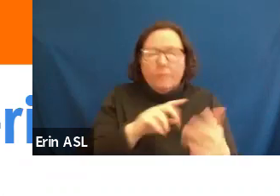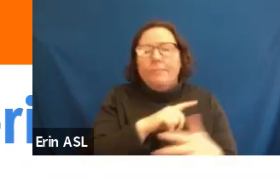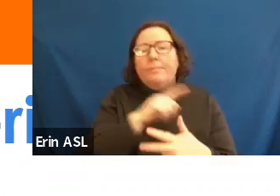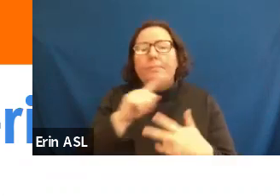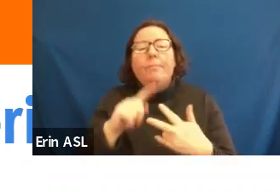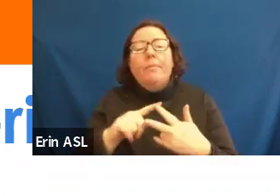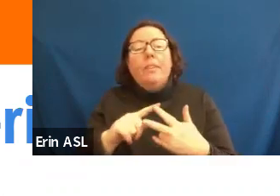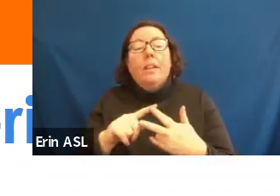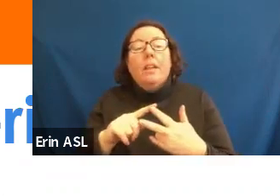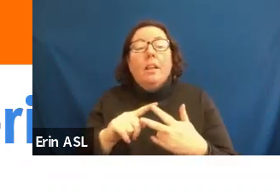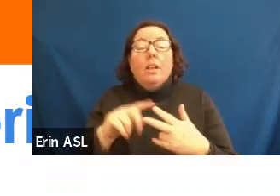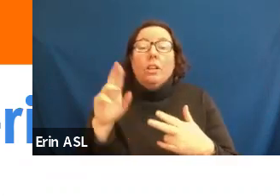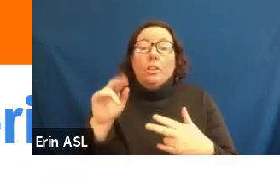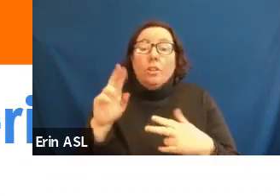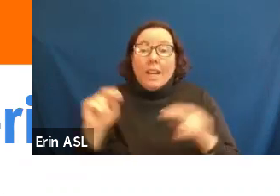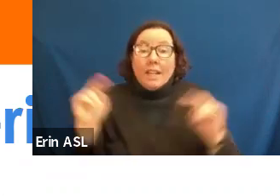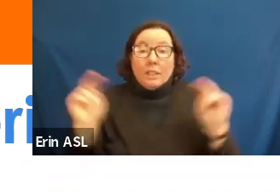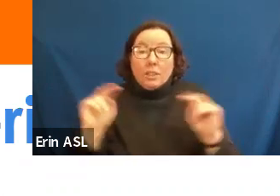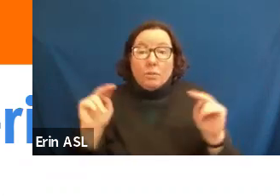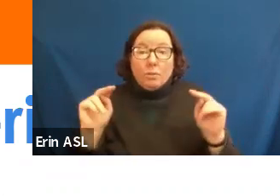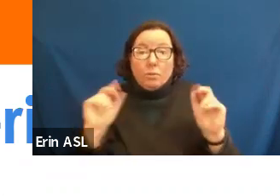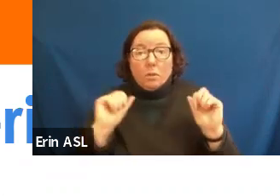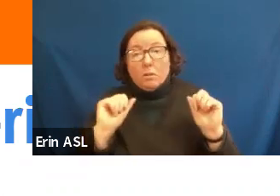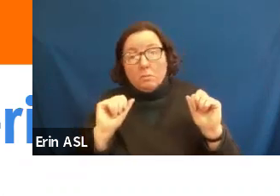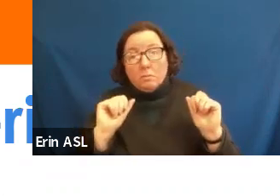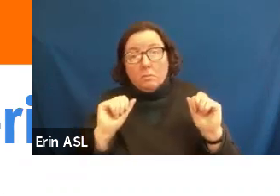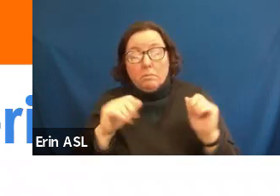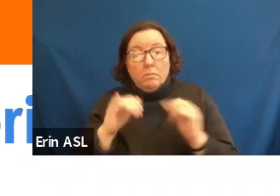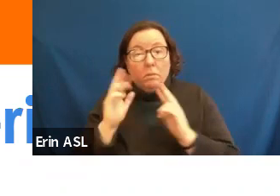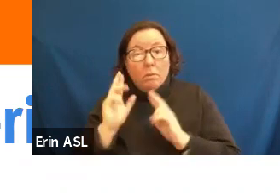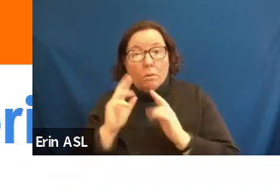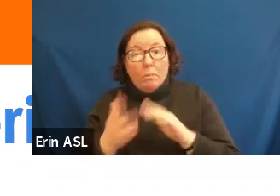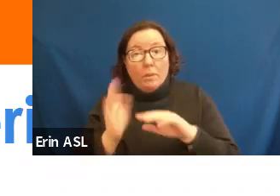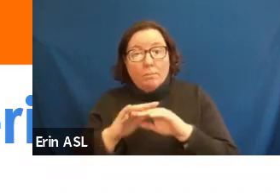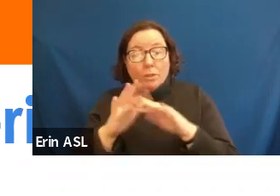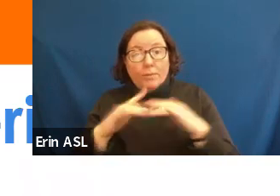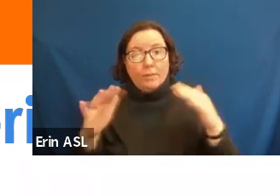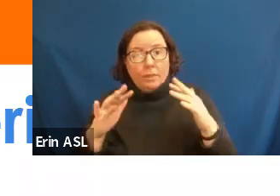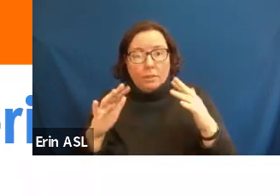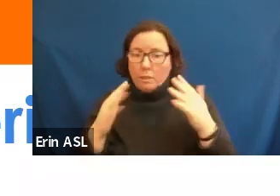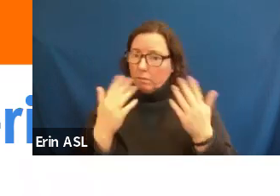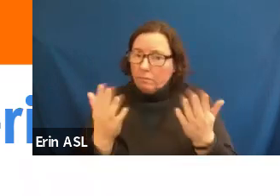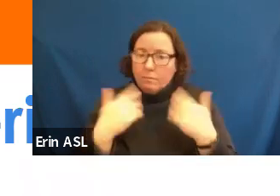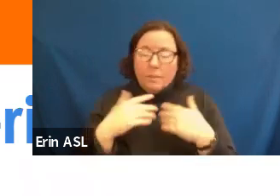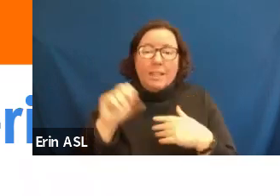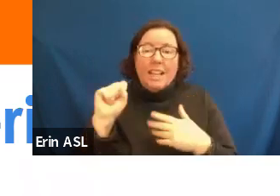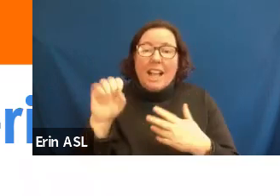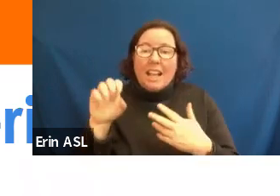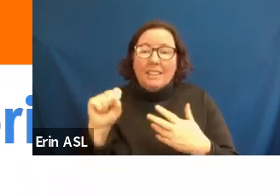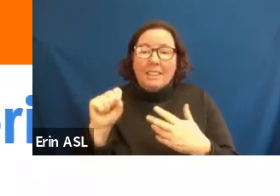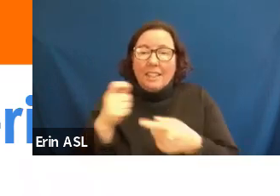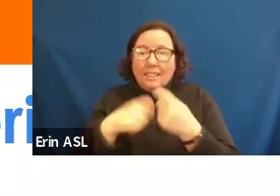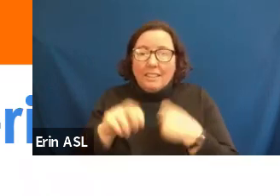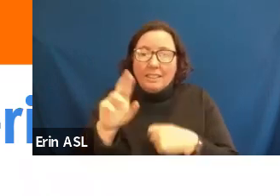adopt race-neutral measures to improve diversity. For example, socioeconomic status